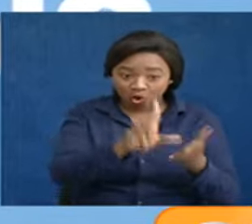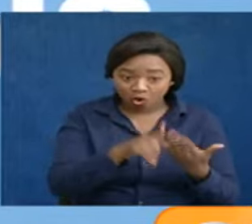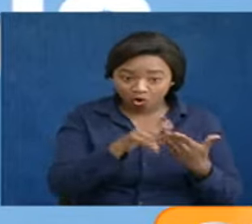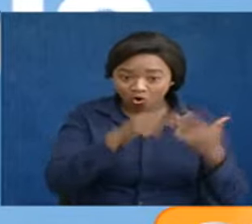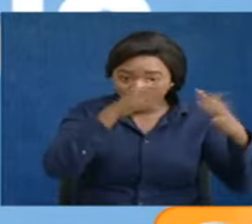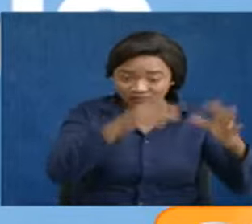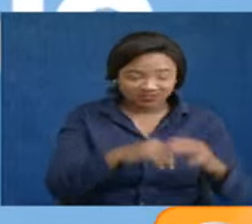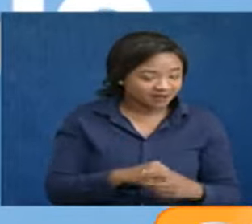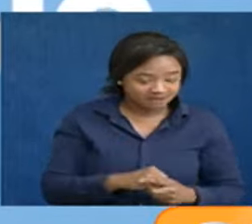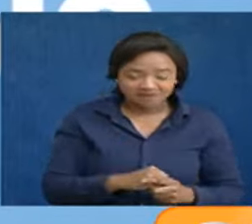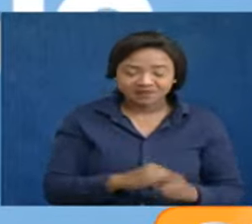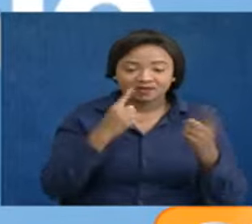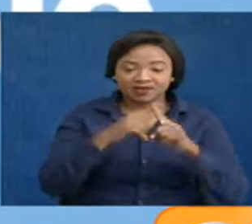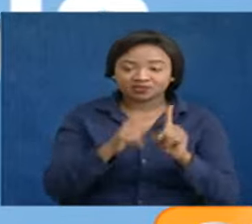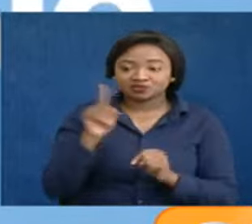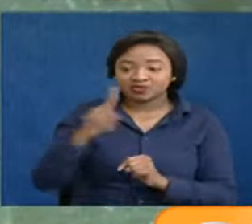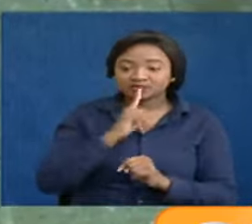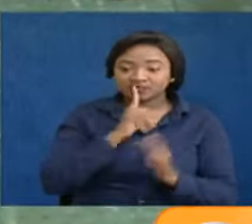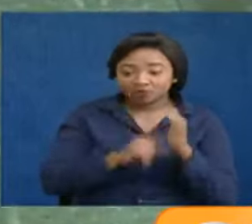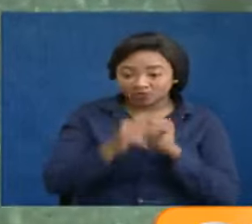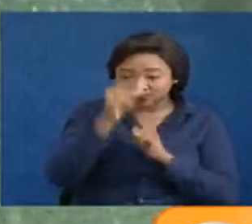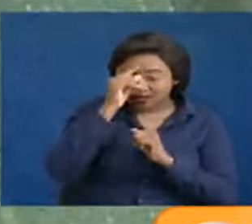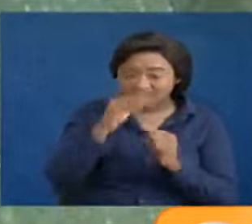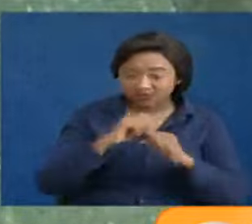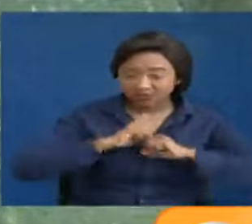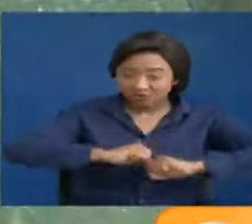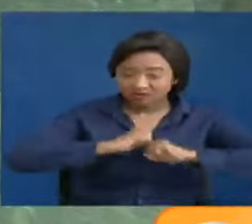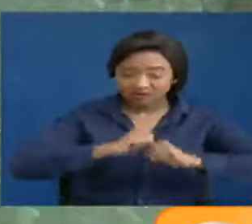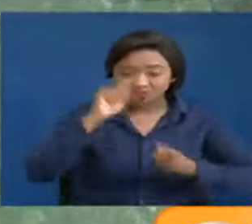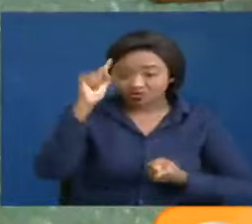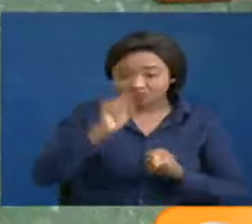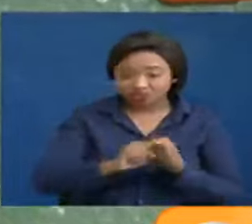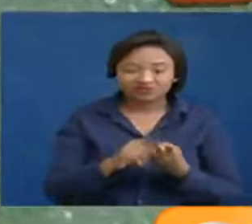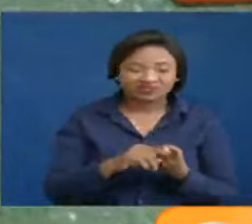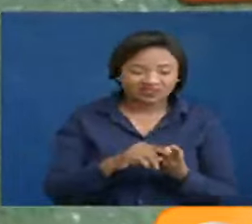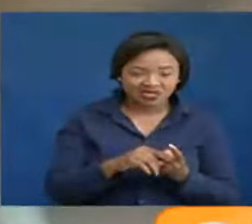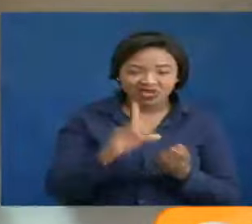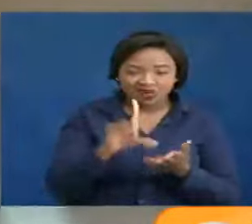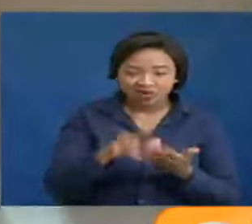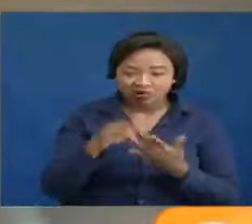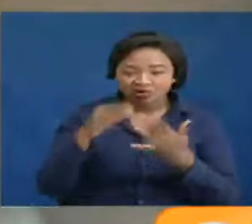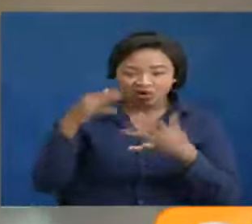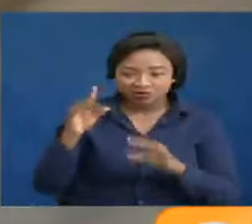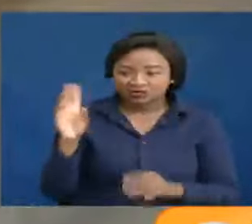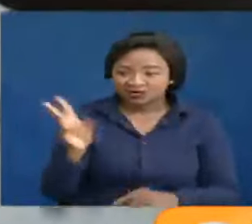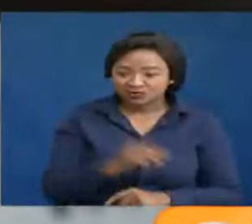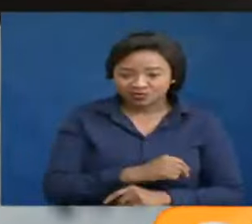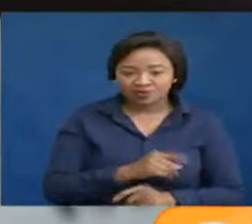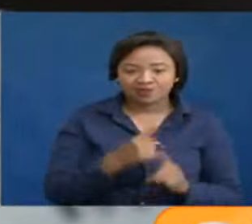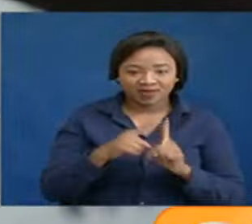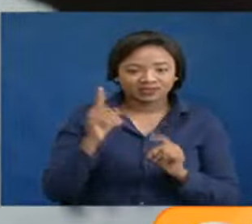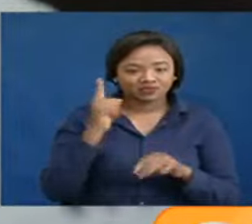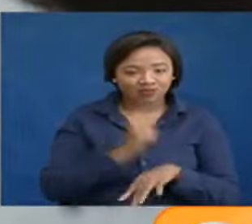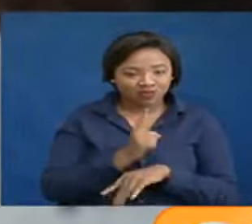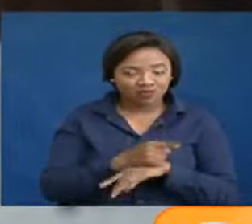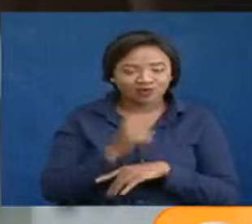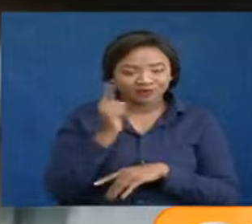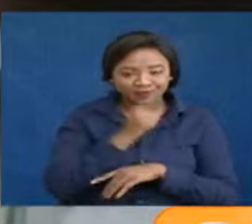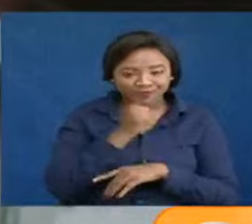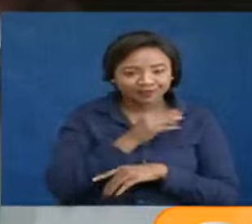government officials to reduce the pilferage of public resources to help reduce external debt, warning of tougher times ahead